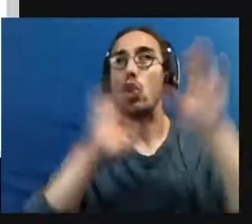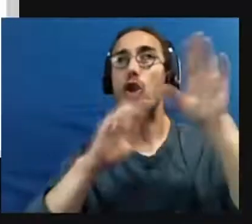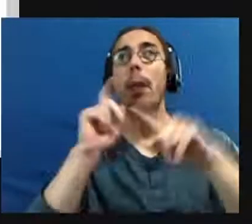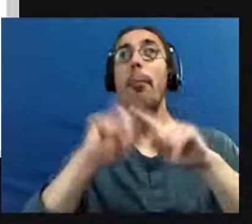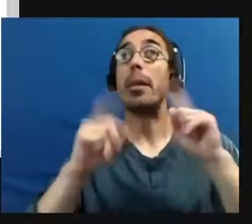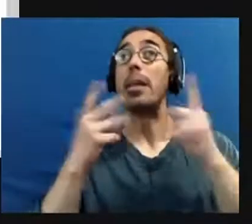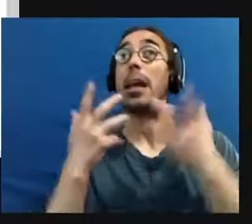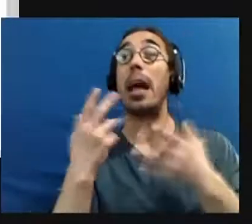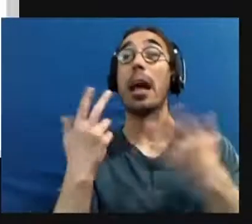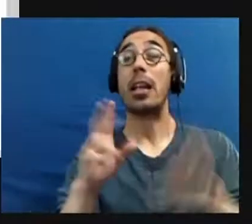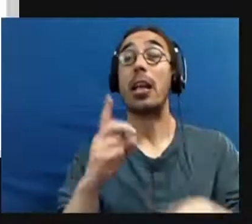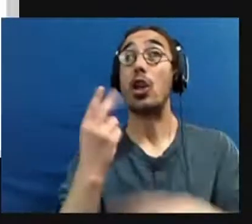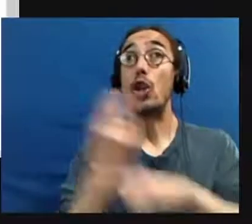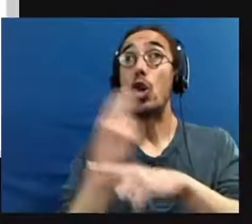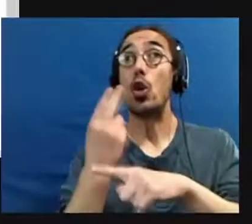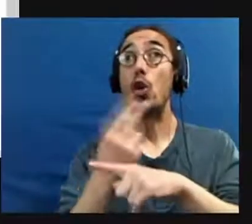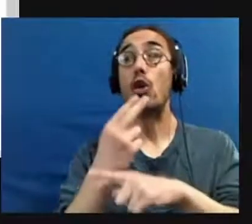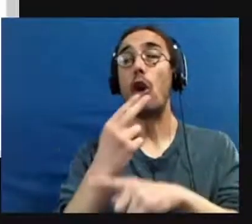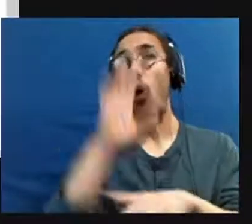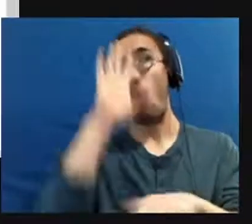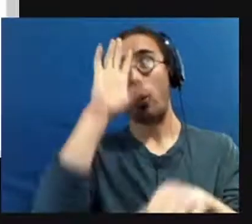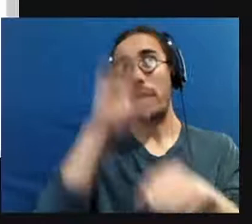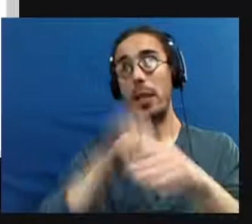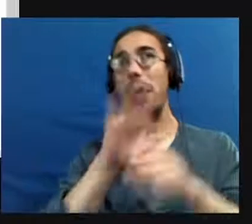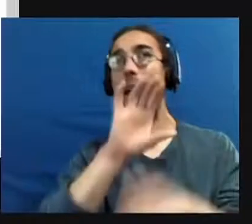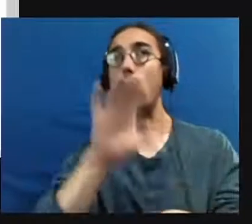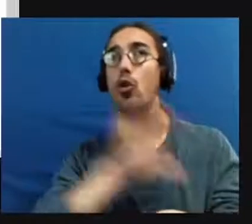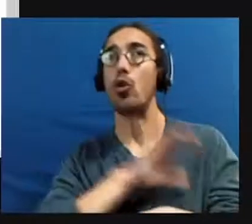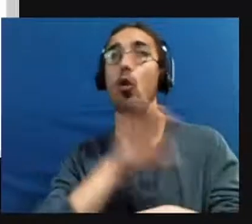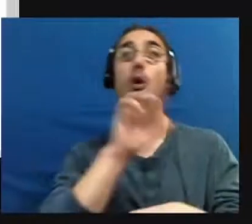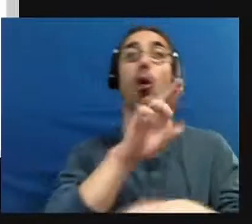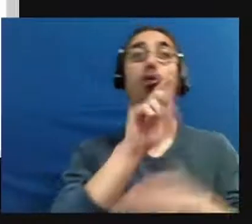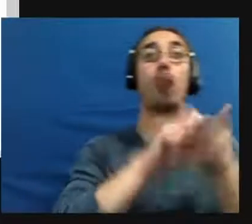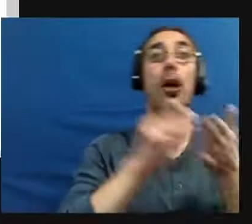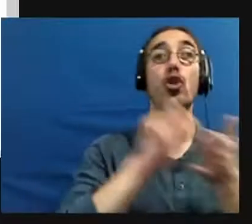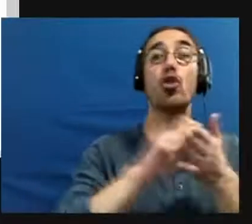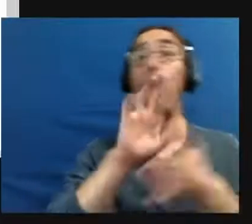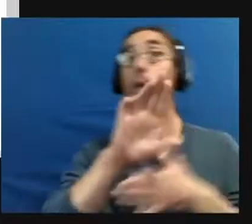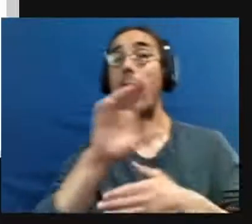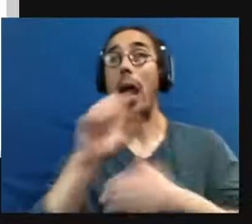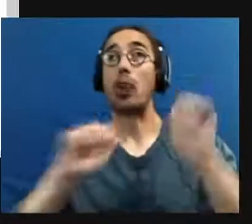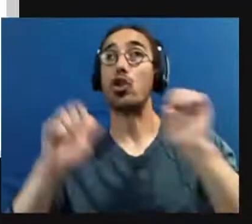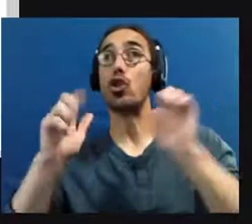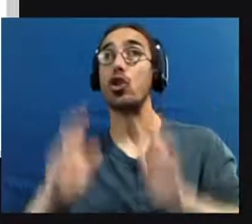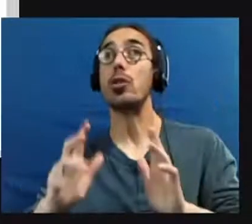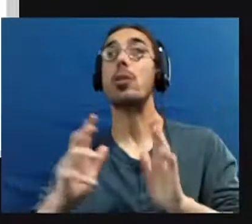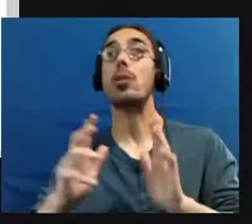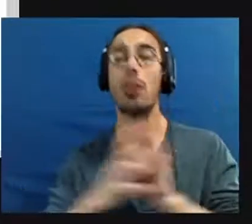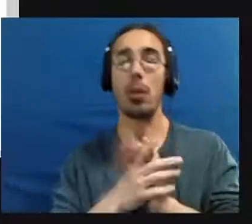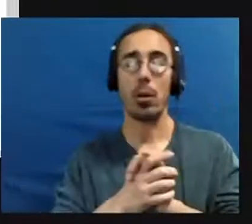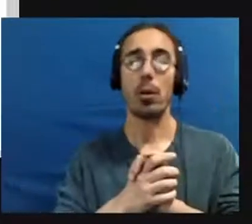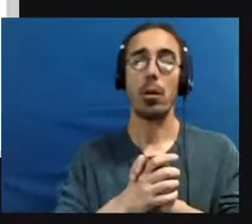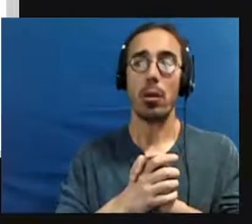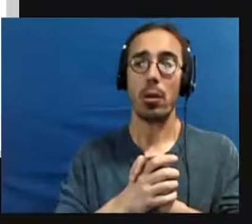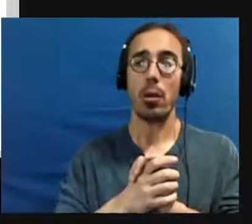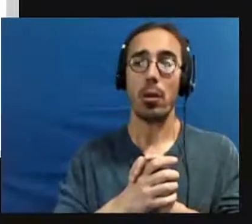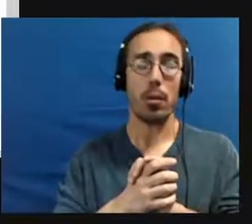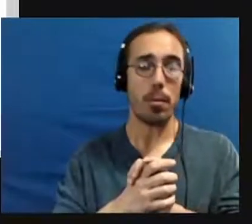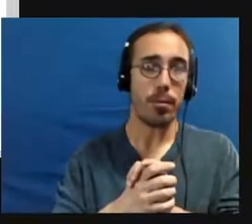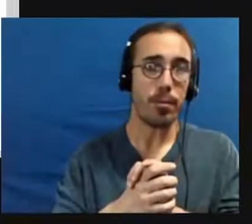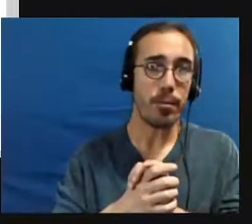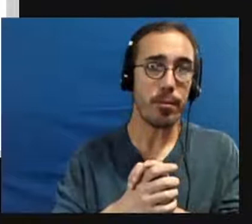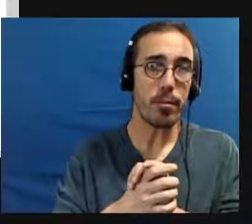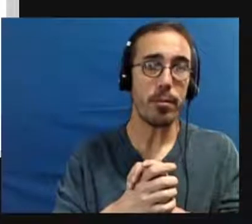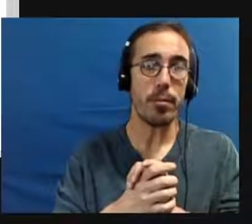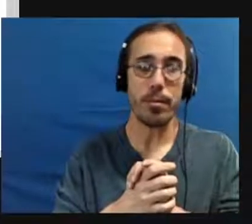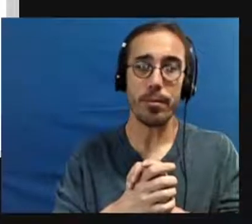use autistic characters? Writers or actors in the show or performance? Like, you can start to take active engagement to